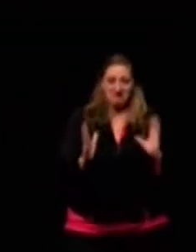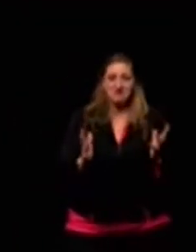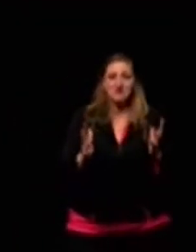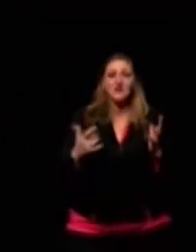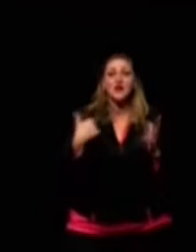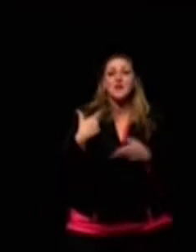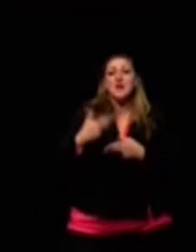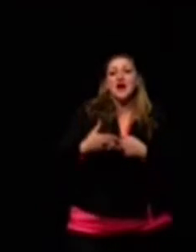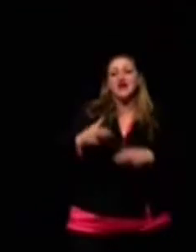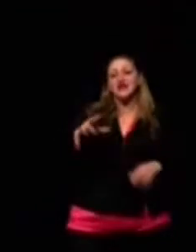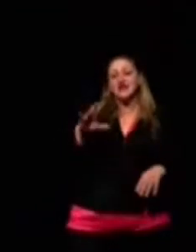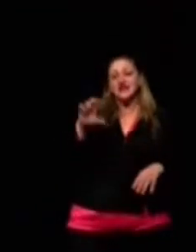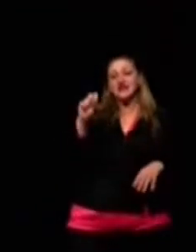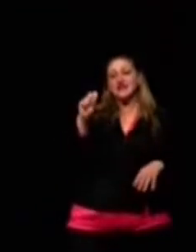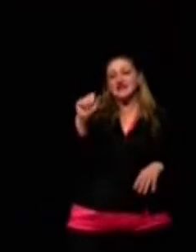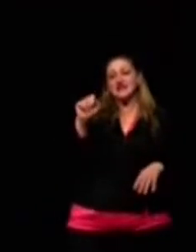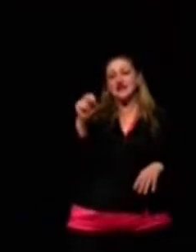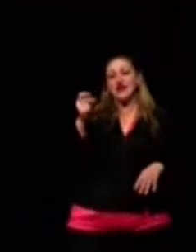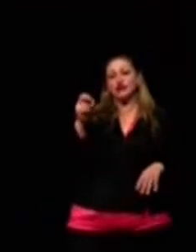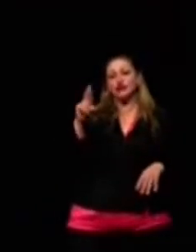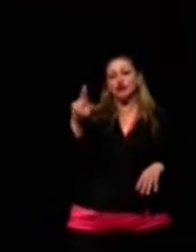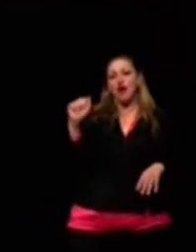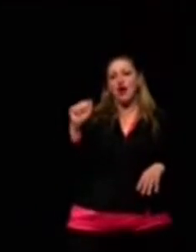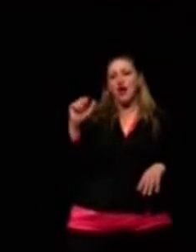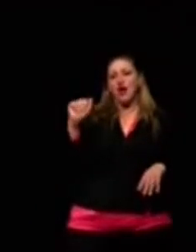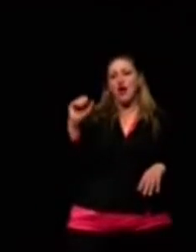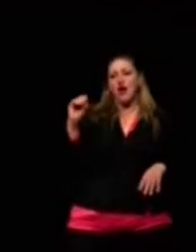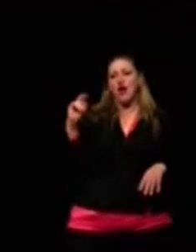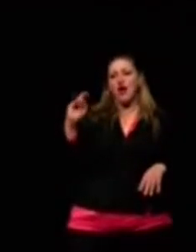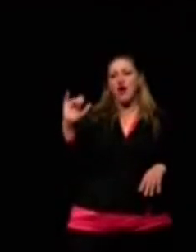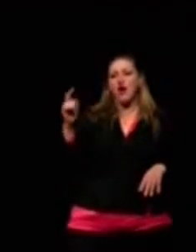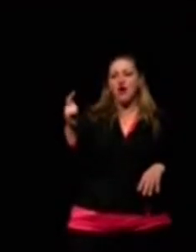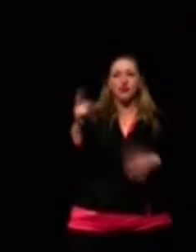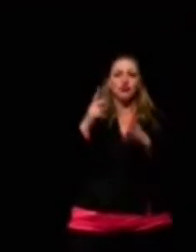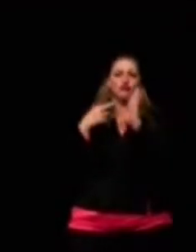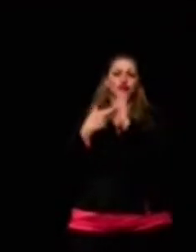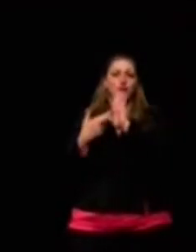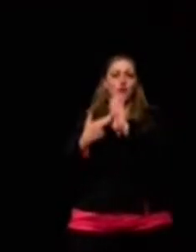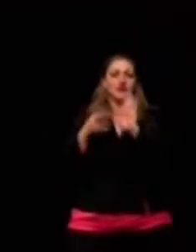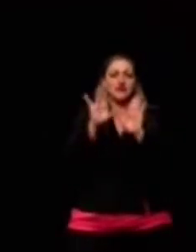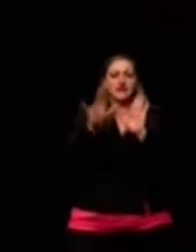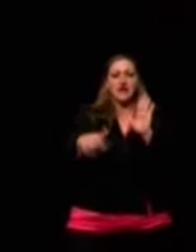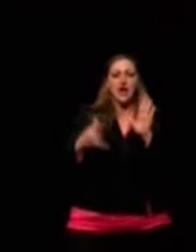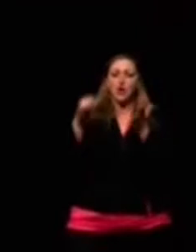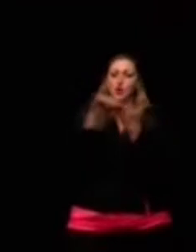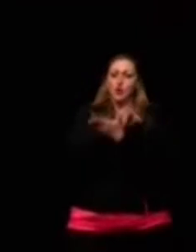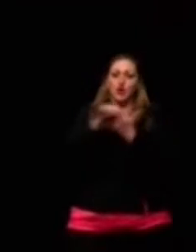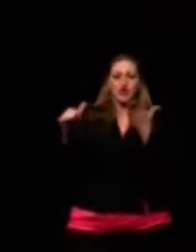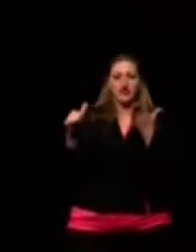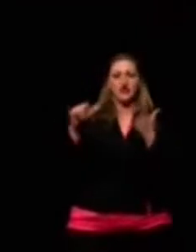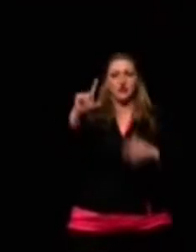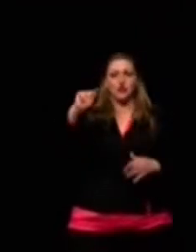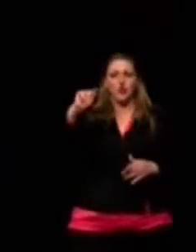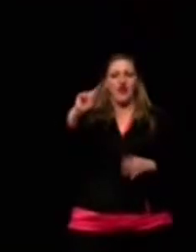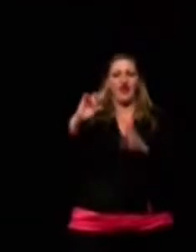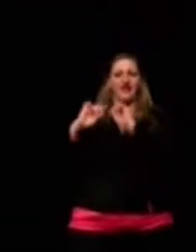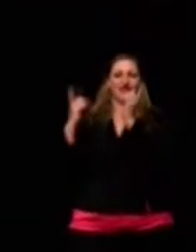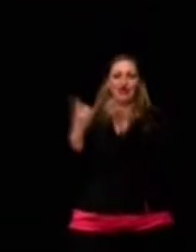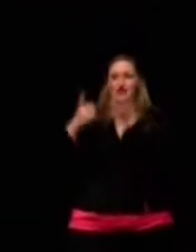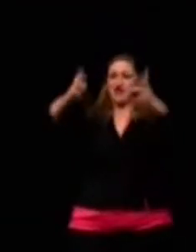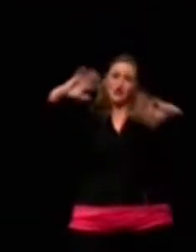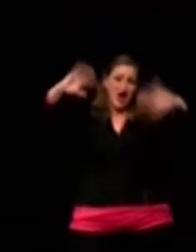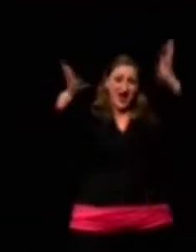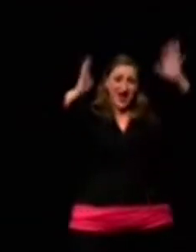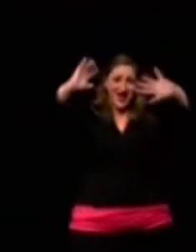My name is Sandra Ong. I'm the City Council member, proudly representing New York City's 20th District. Yay!